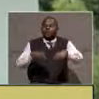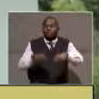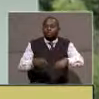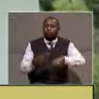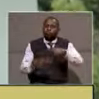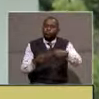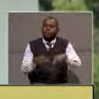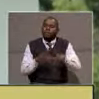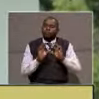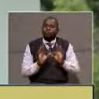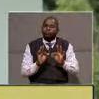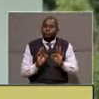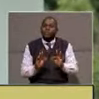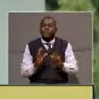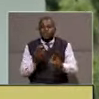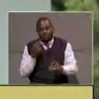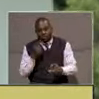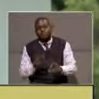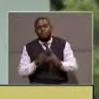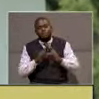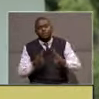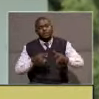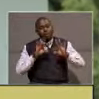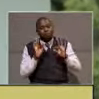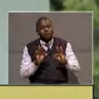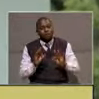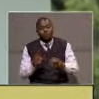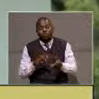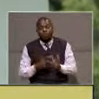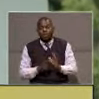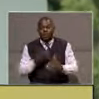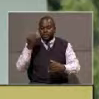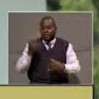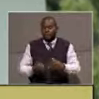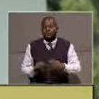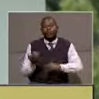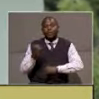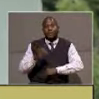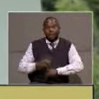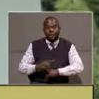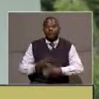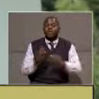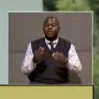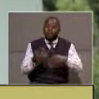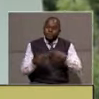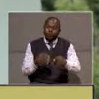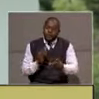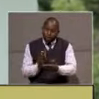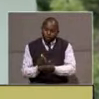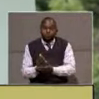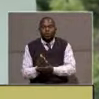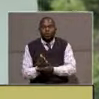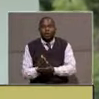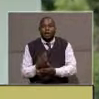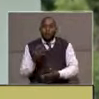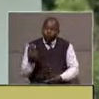well and becomes a very wonderful project at the end of the day. Shall always ensure that